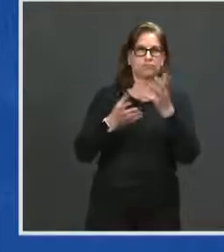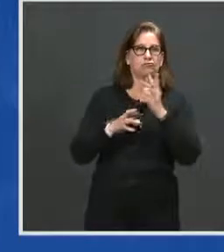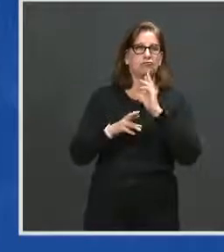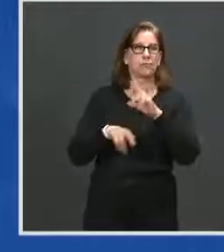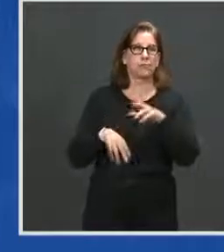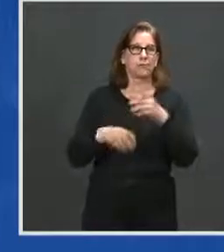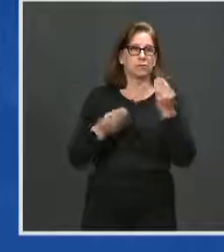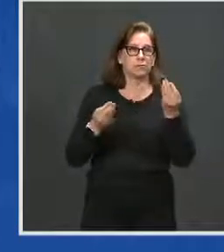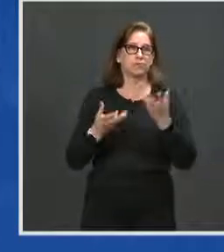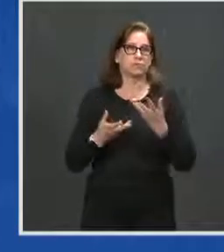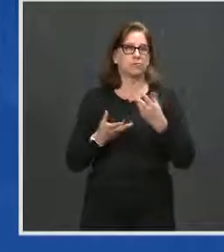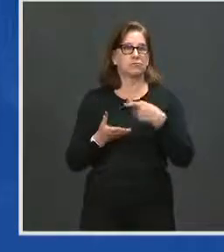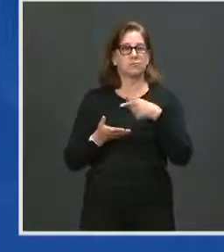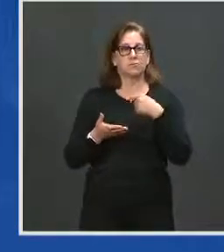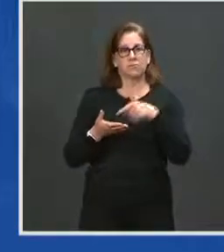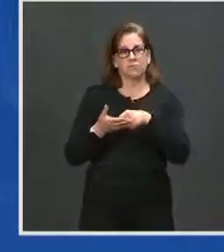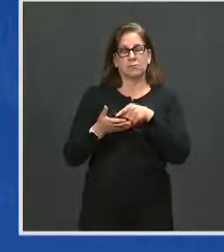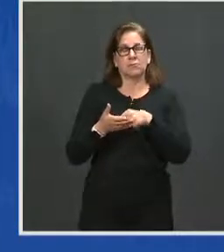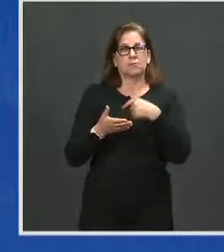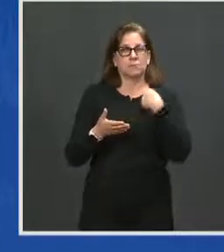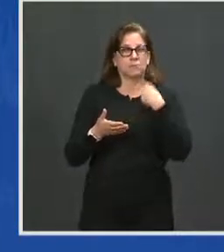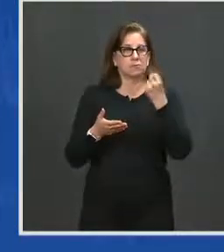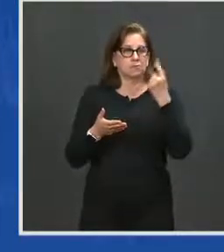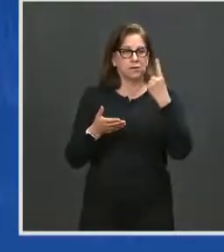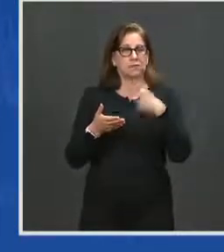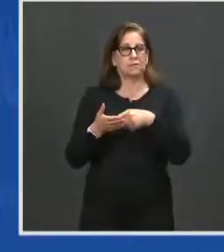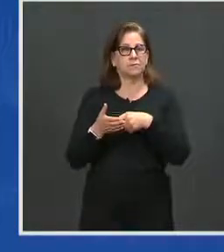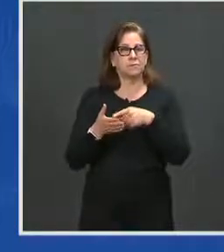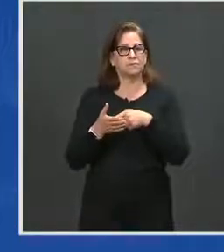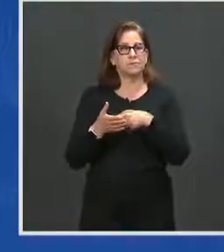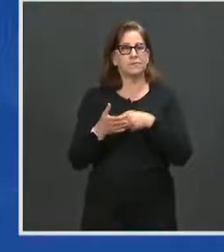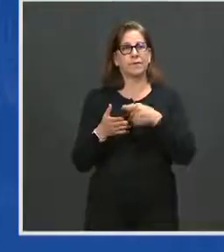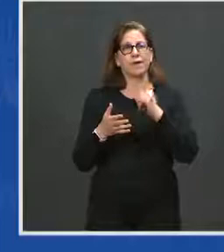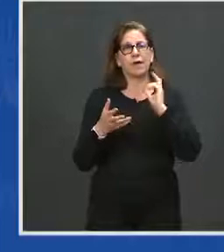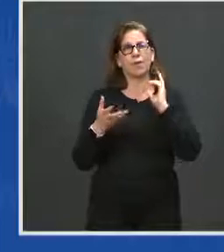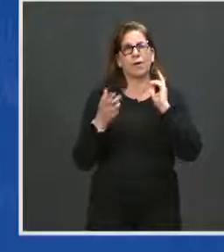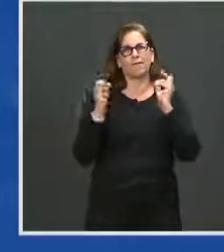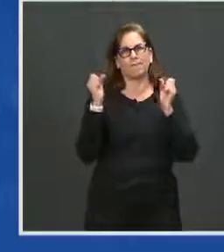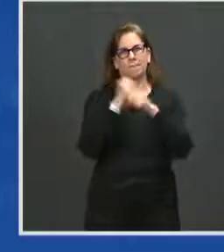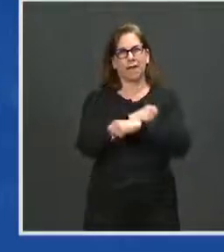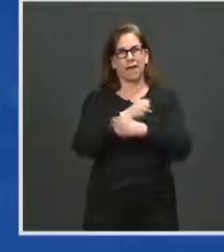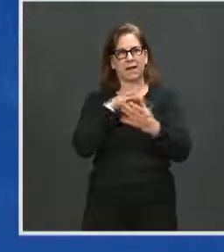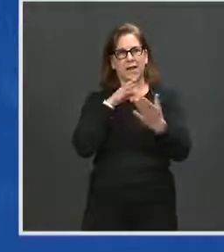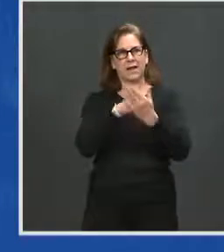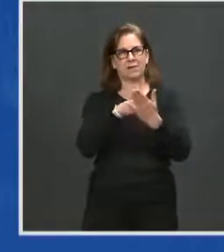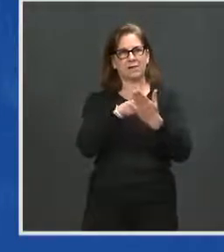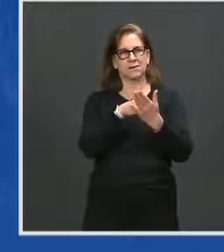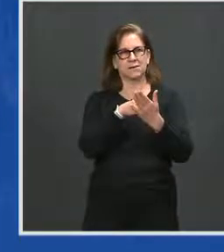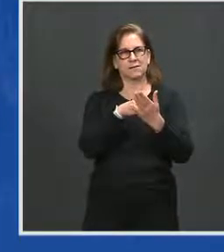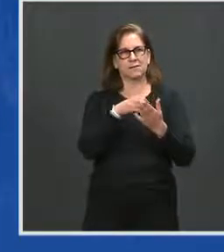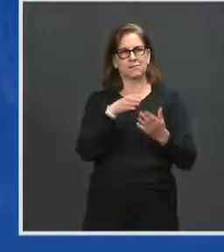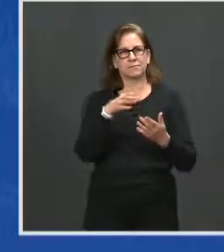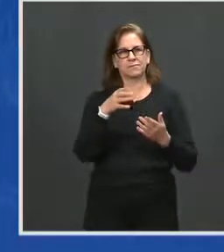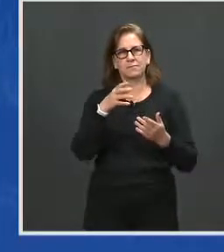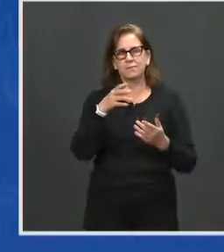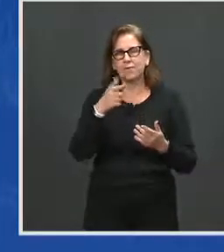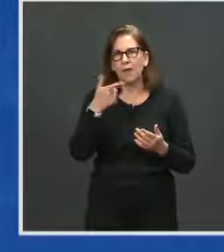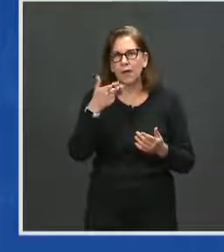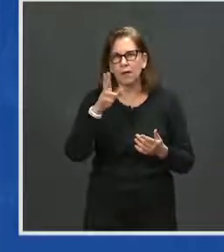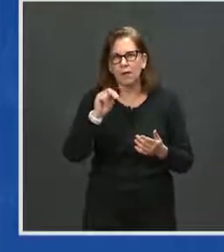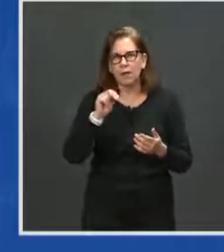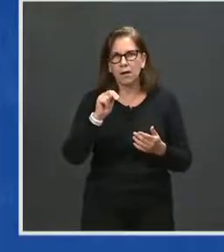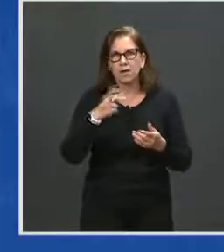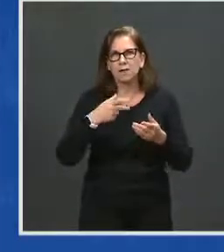better understand and to combat criminal trafficking networks. No such study has